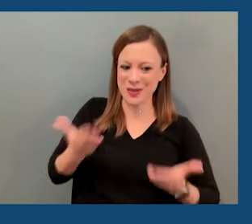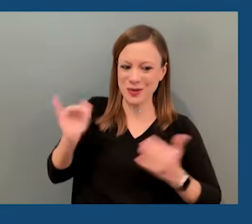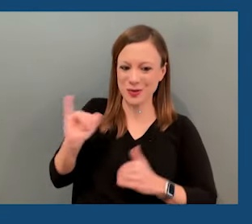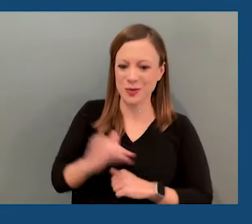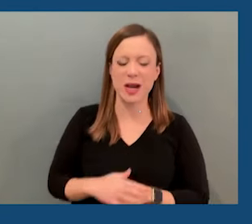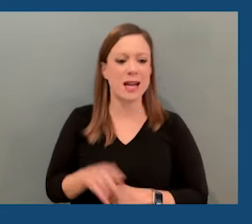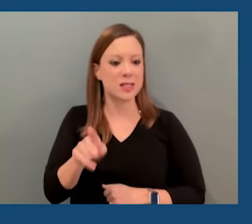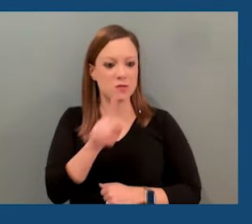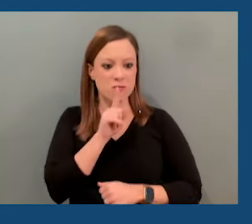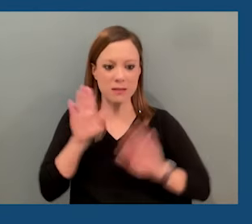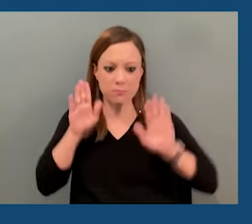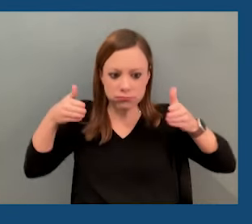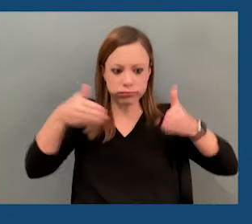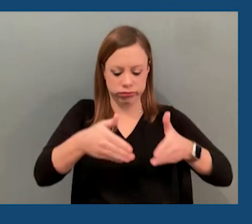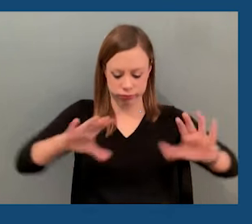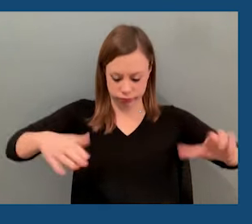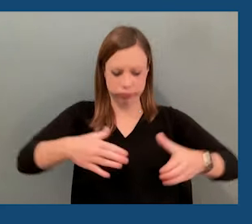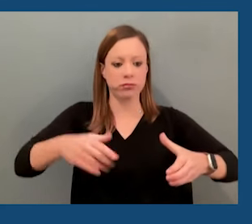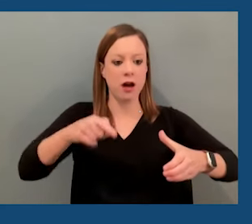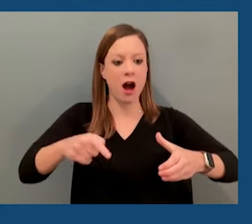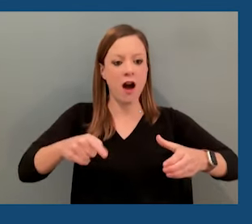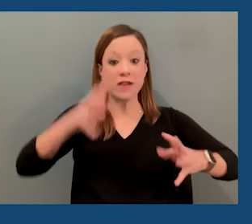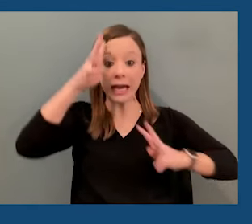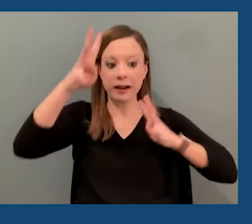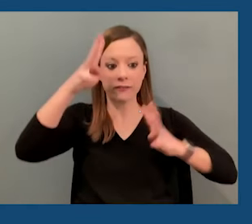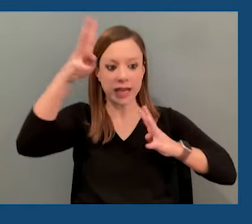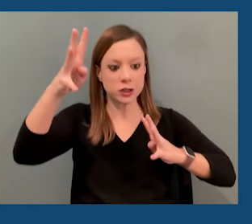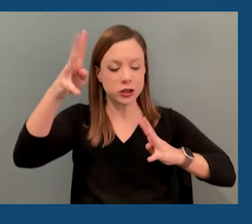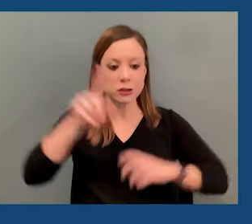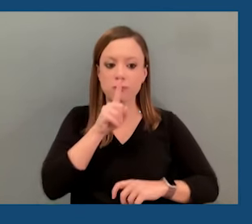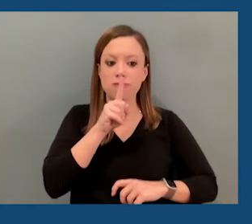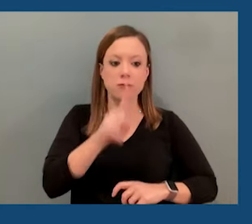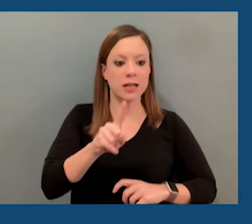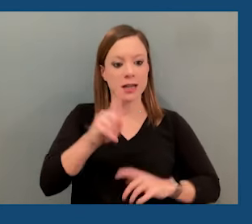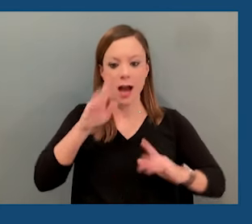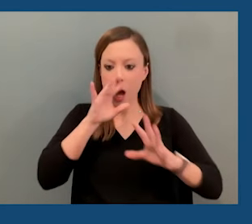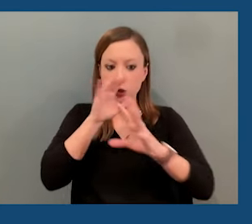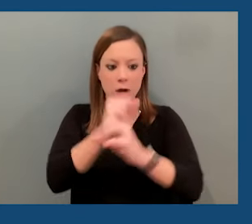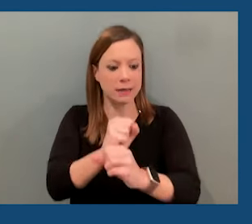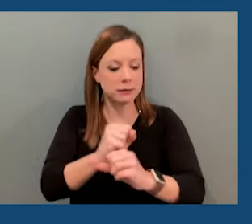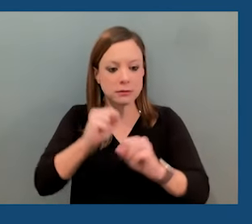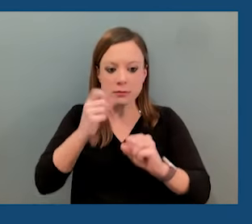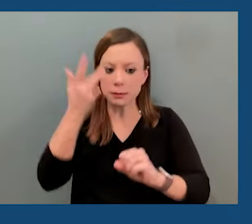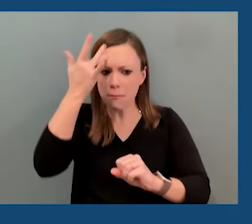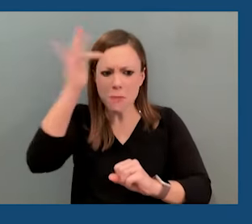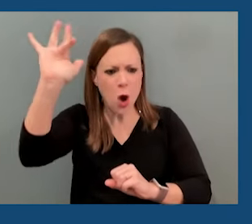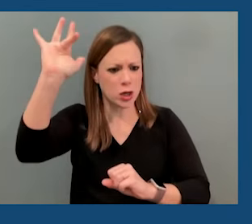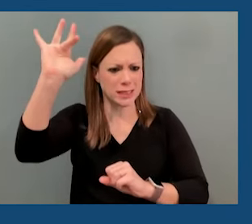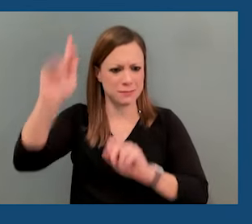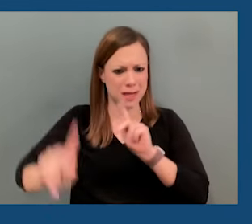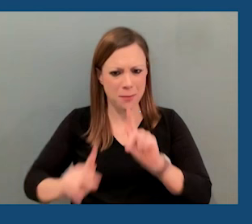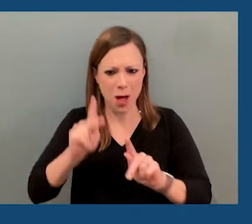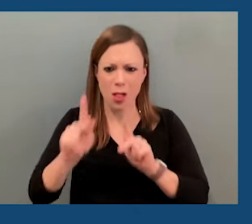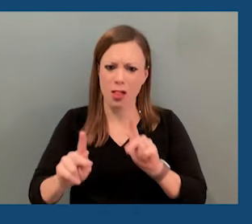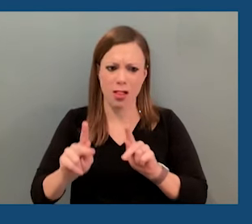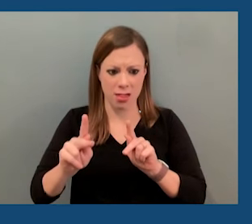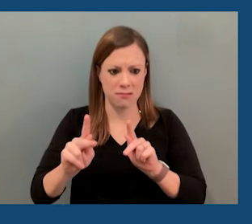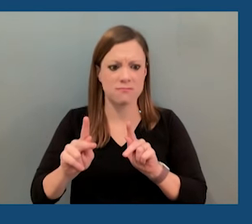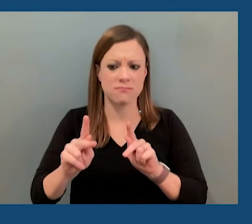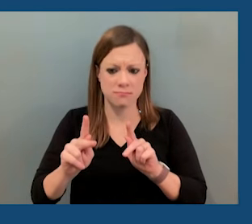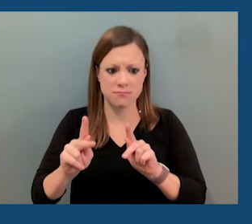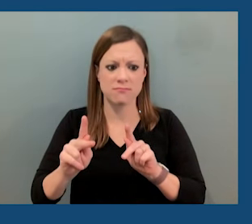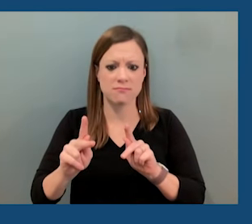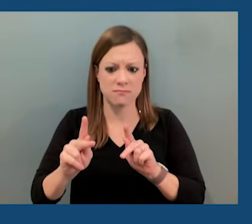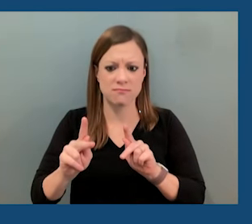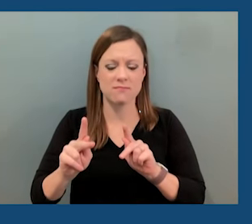innovation. And that has attracted some of the smartest people, and we have some of the greatest institutions anywhere. And look